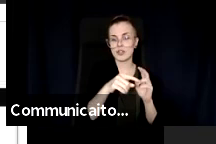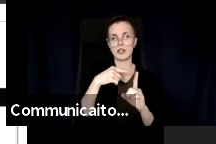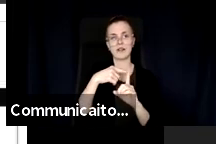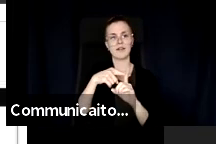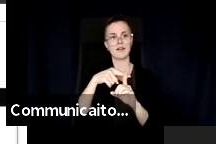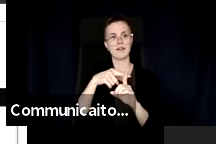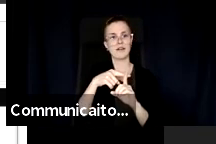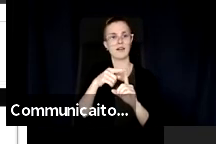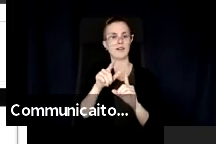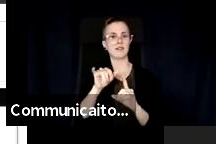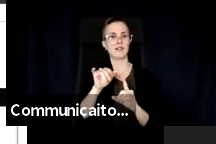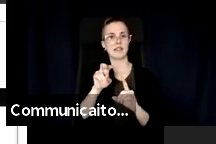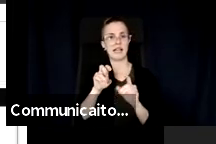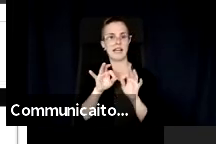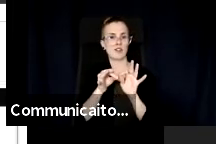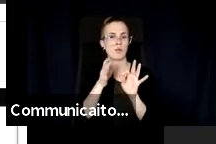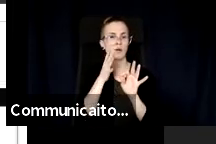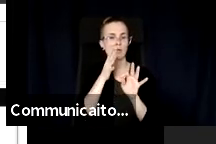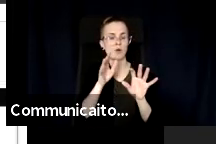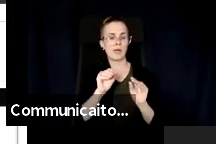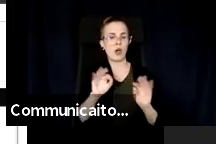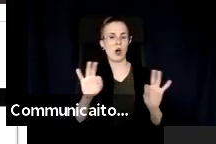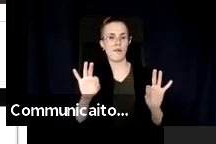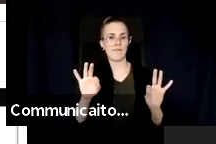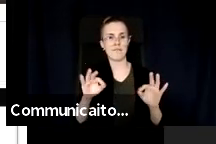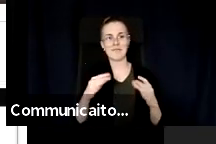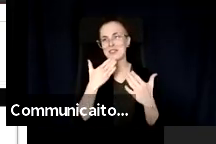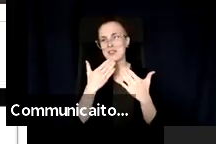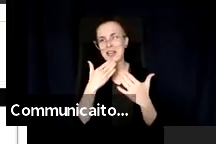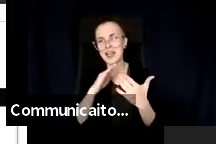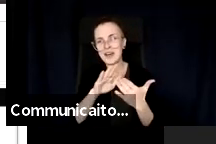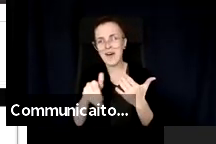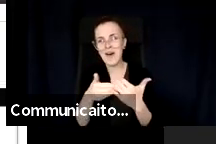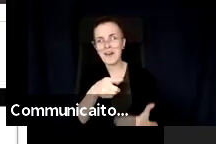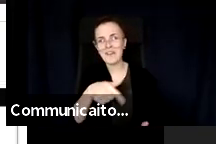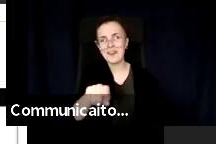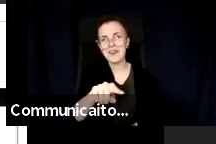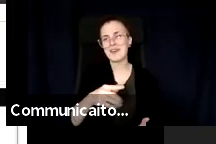All right. Thank you all. Happy anniversary.